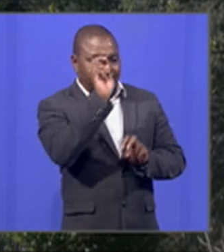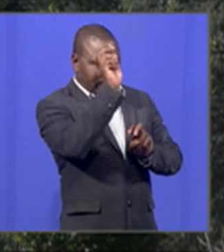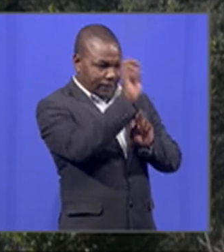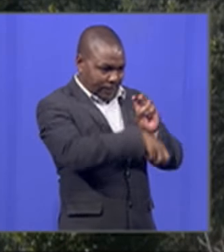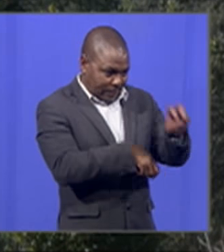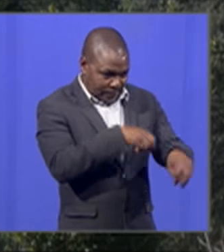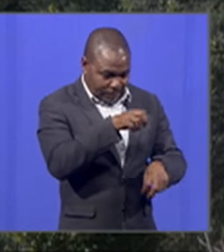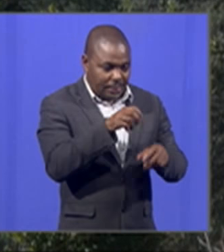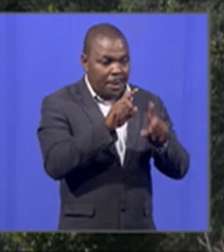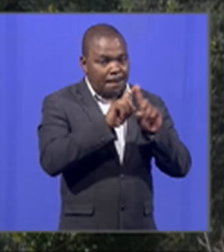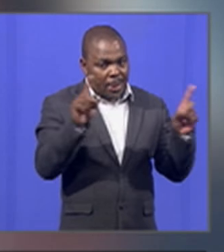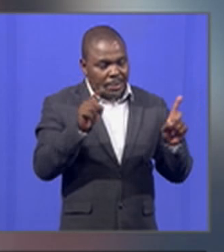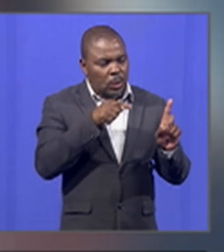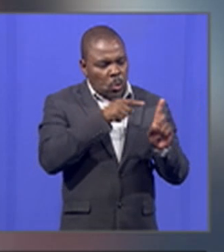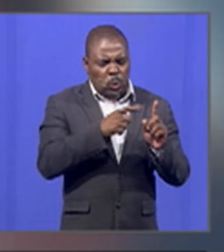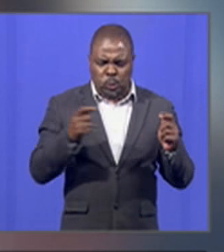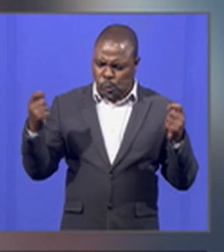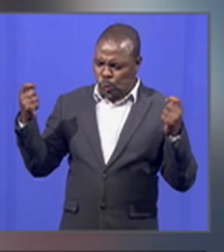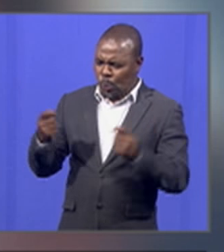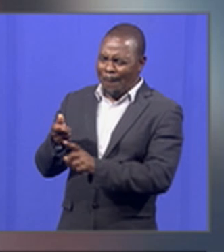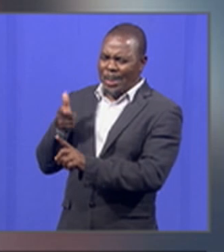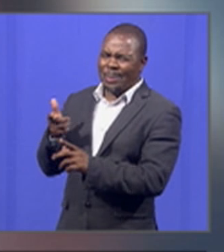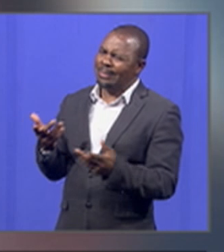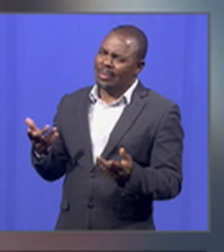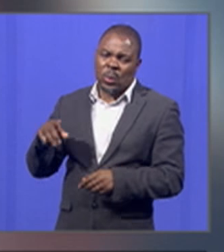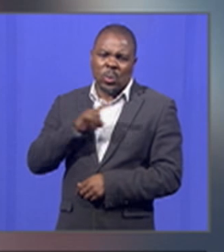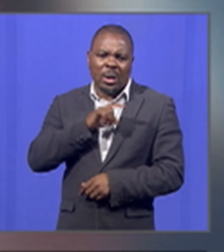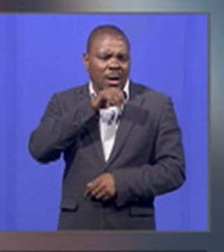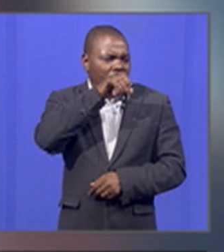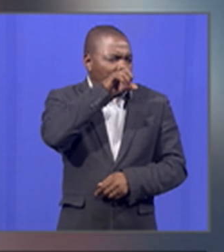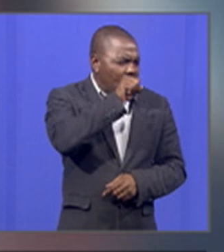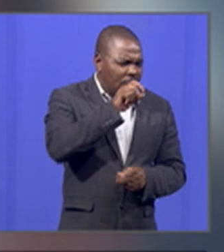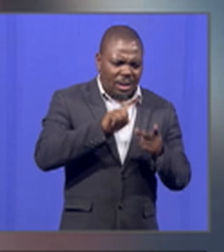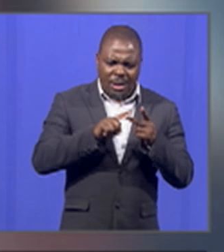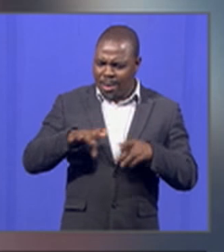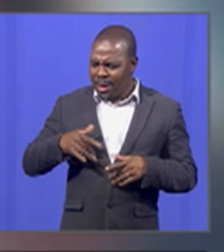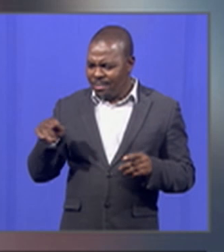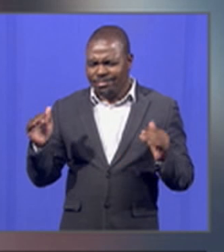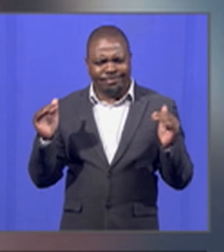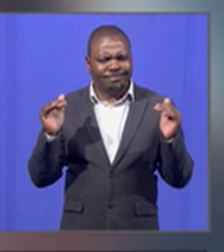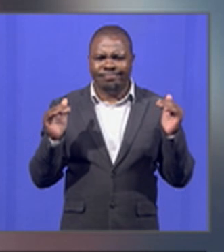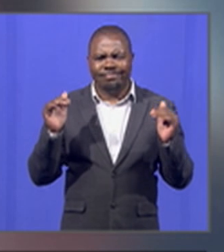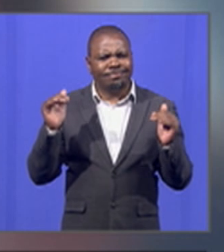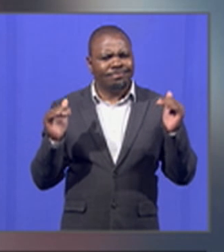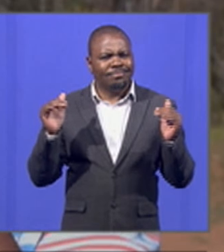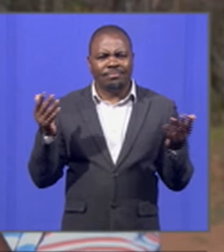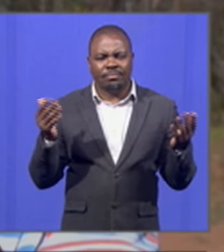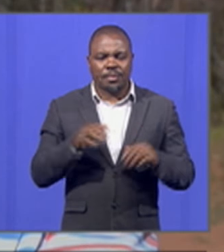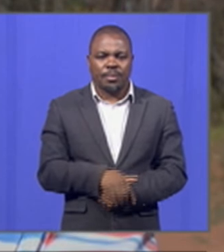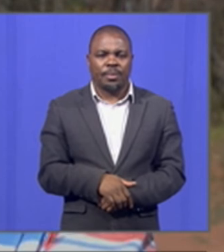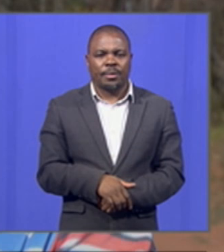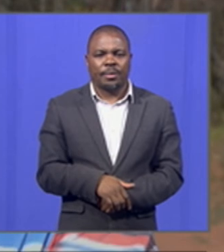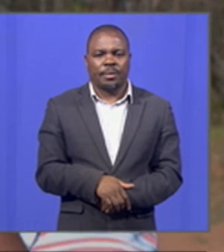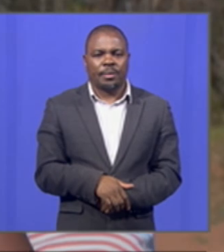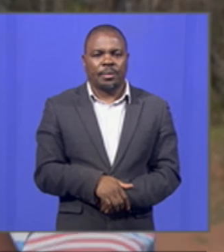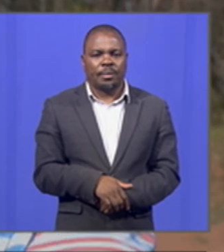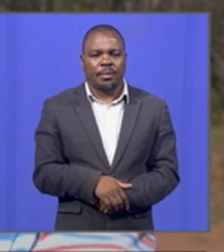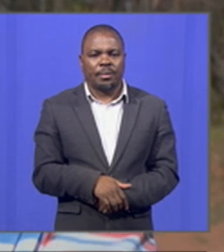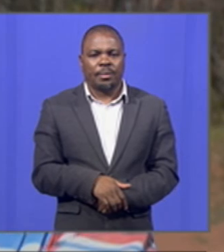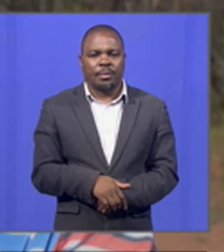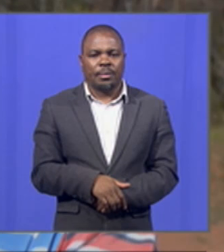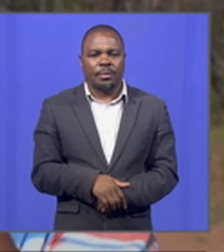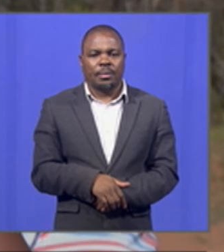dumela gore mogononelo o tiišitše seatla ka ge dinamune di sa lekane le bophelo bja motho. In the house and his big dogs